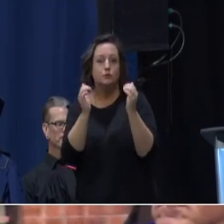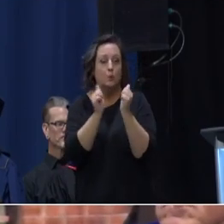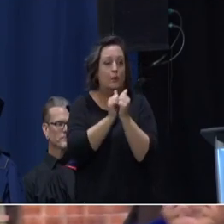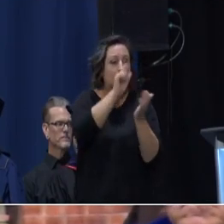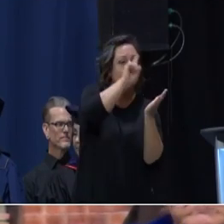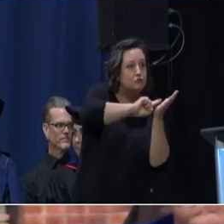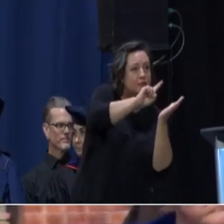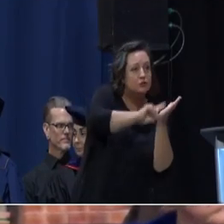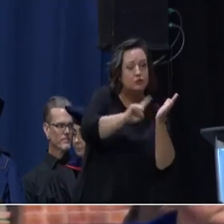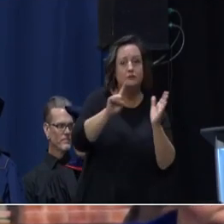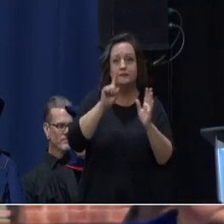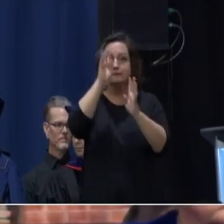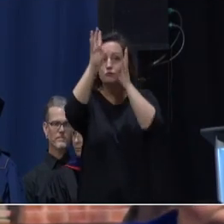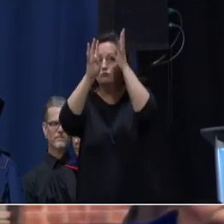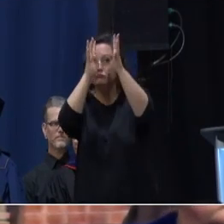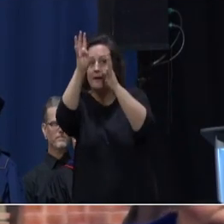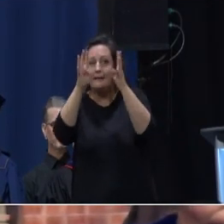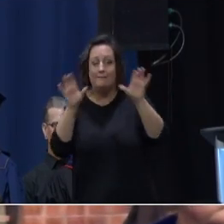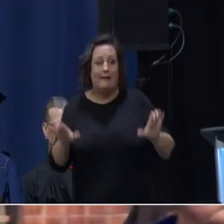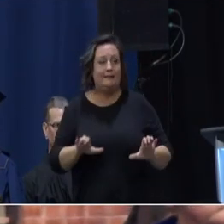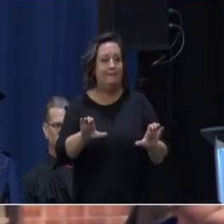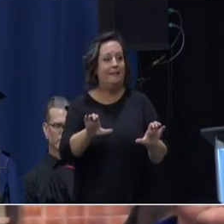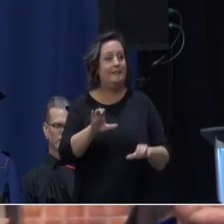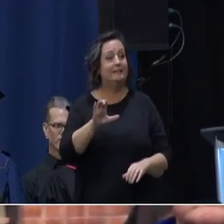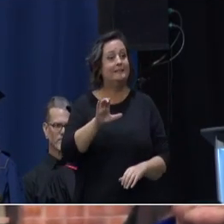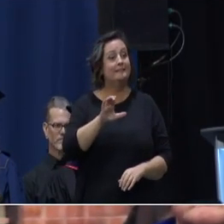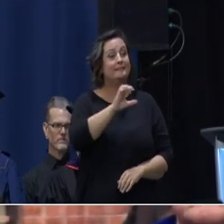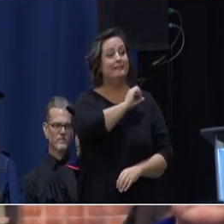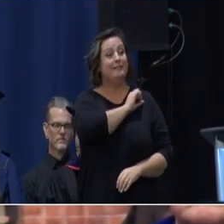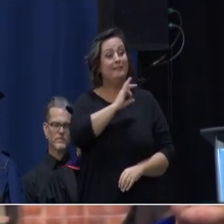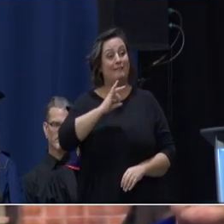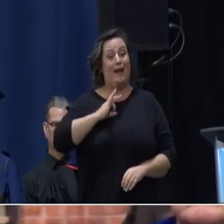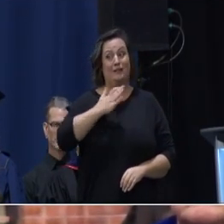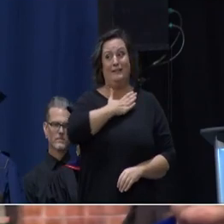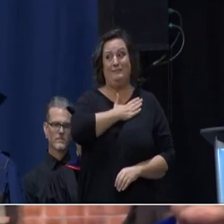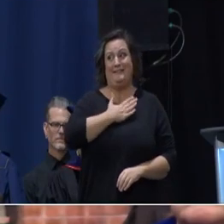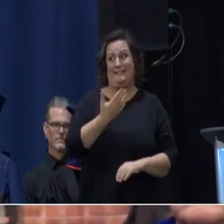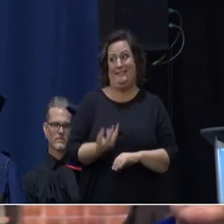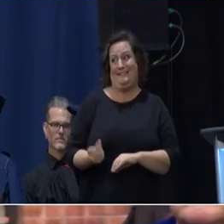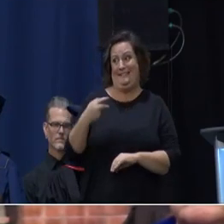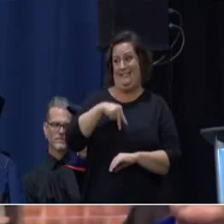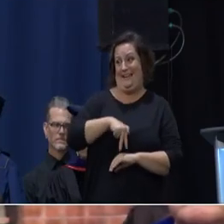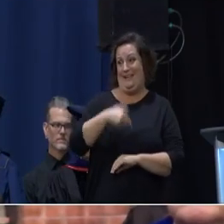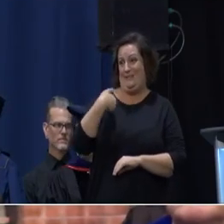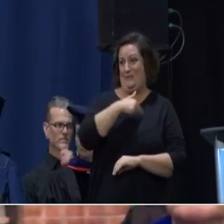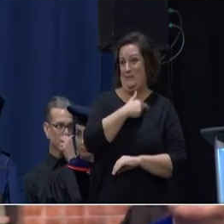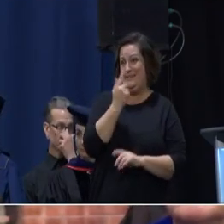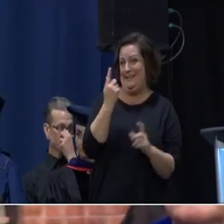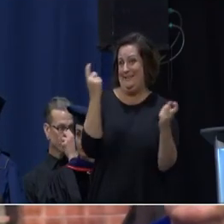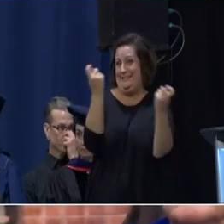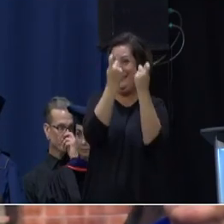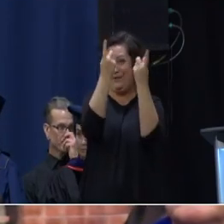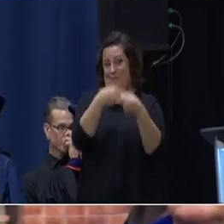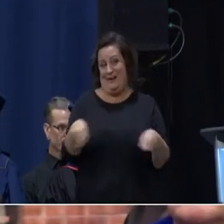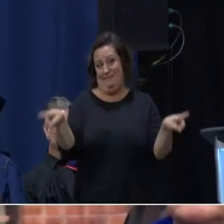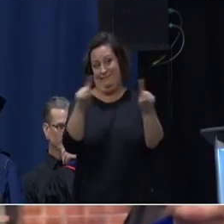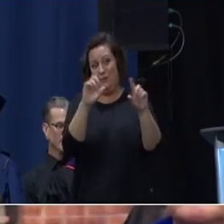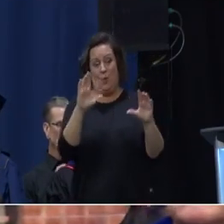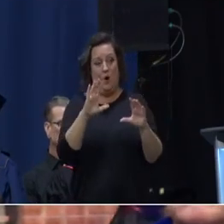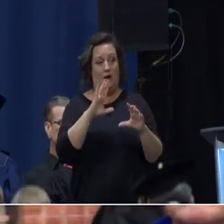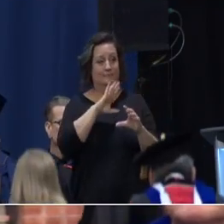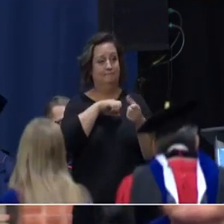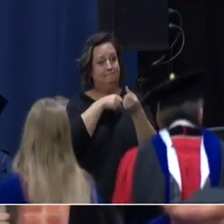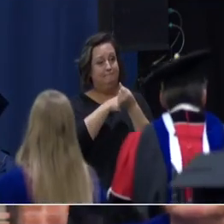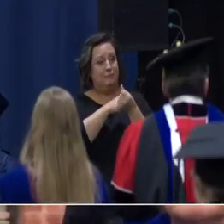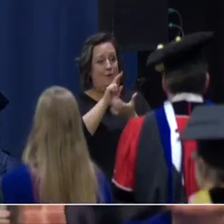activities. Faculty members, would you once again stand and be recognized so we can celebrate your many contributions to the university?